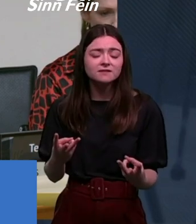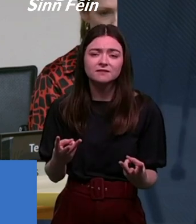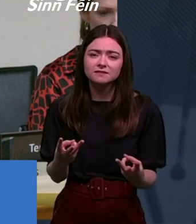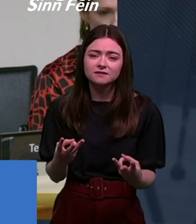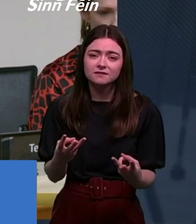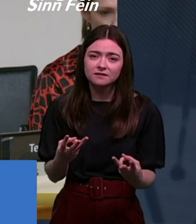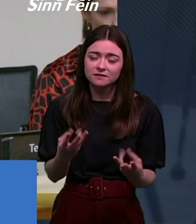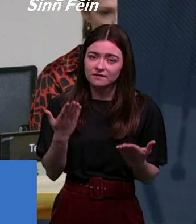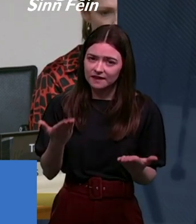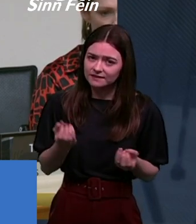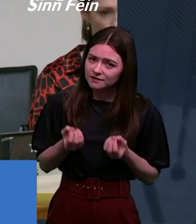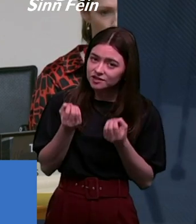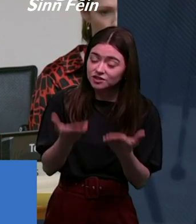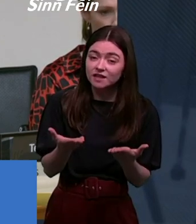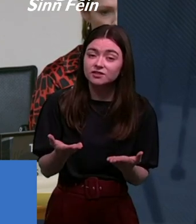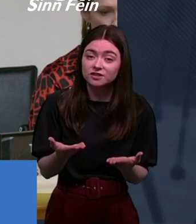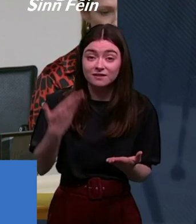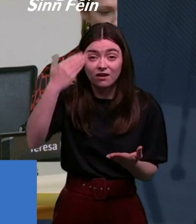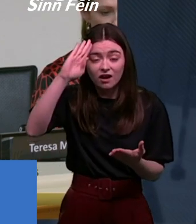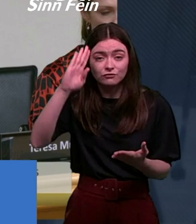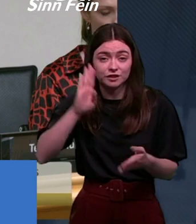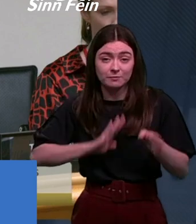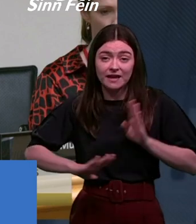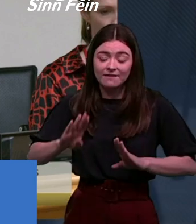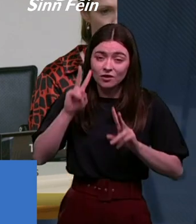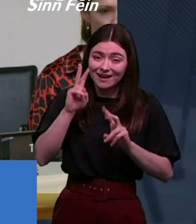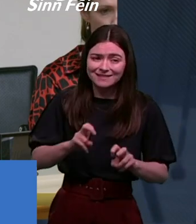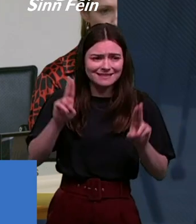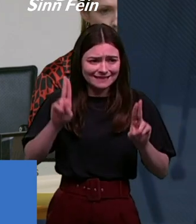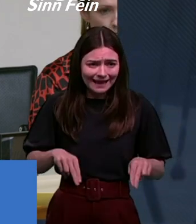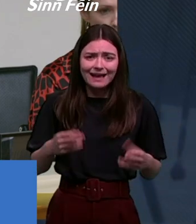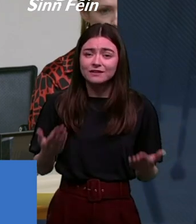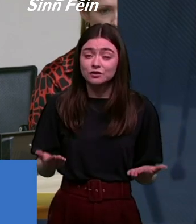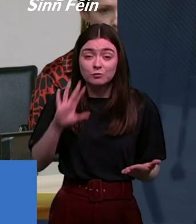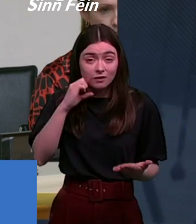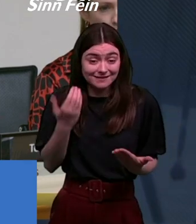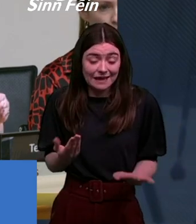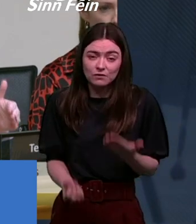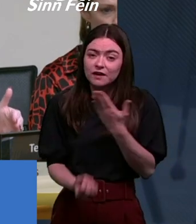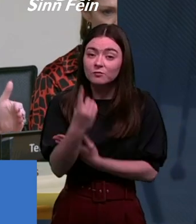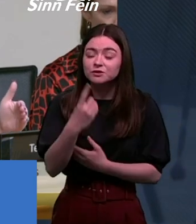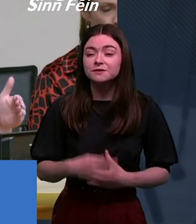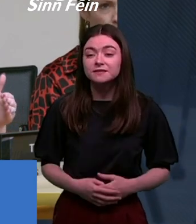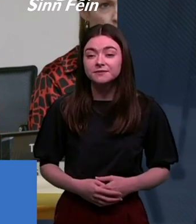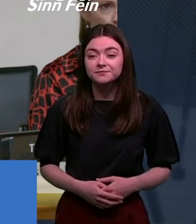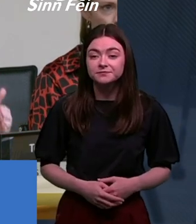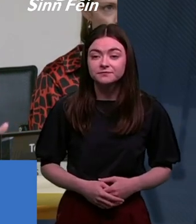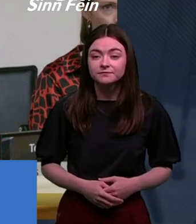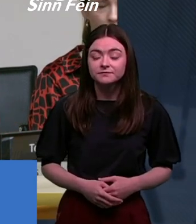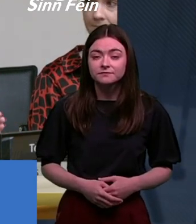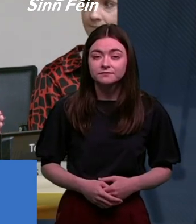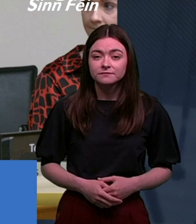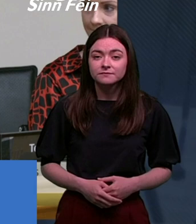part of what we're suggesting Irish behaviour analysis can do, because we have that opportunity. We've